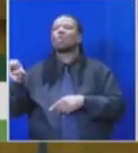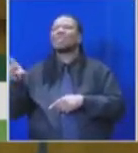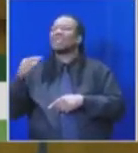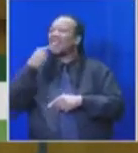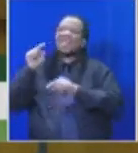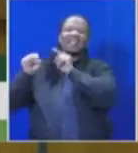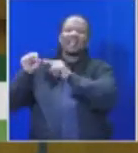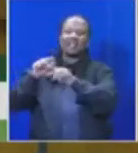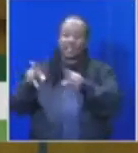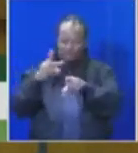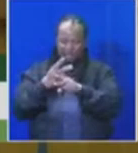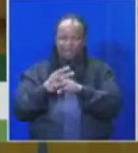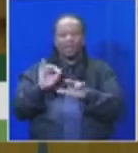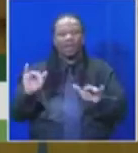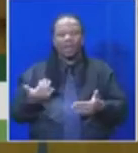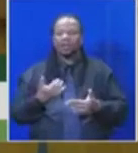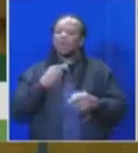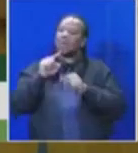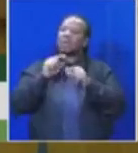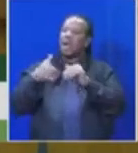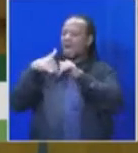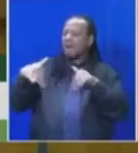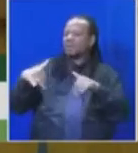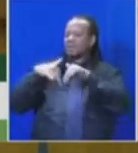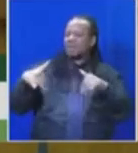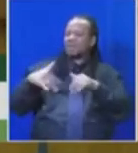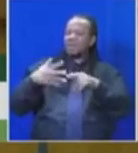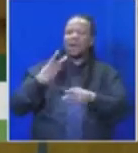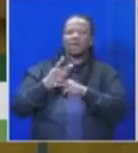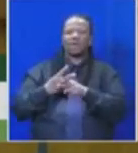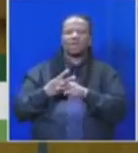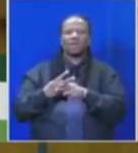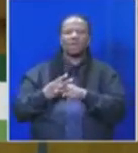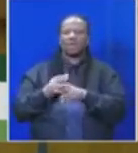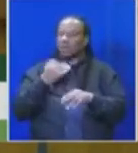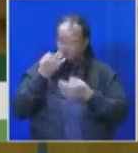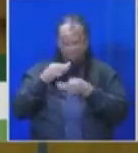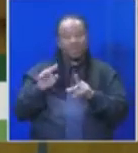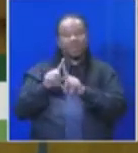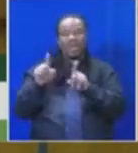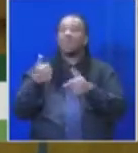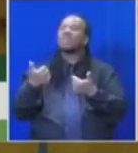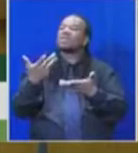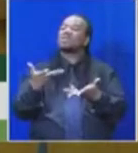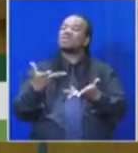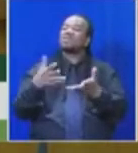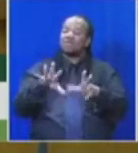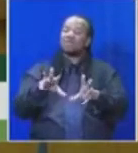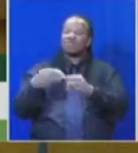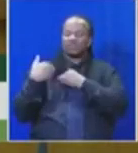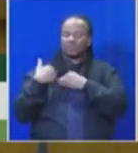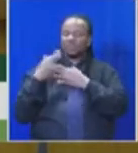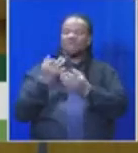that we are not yet free in our minds and that we have not yet accepted responsibility that comes with freedom.